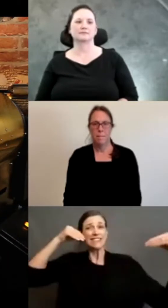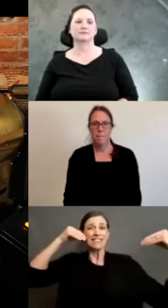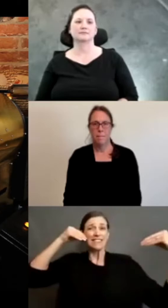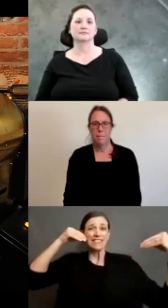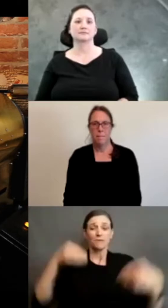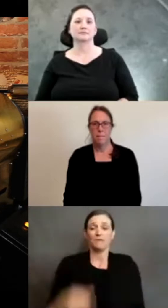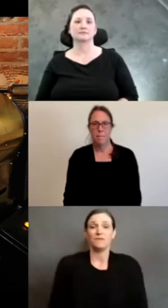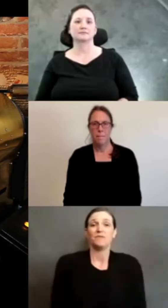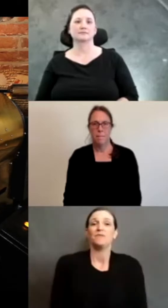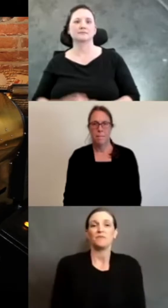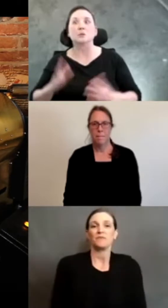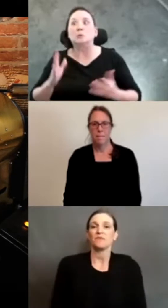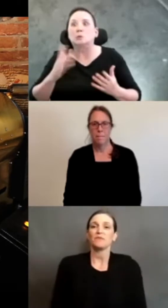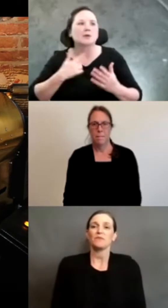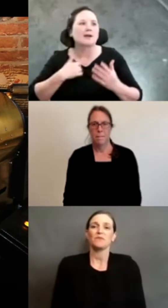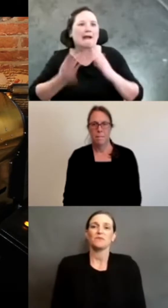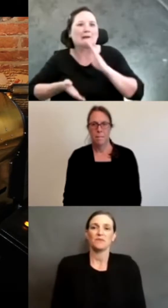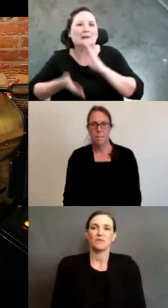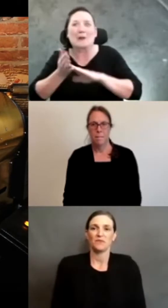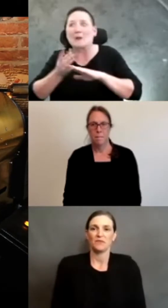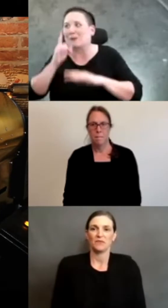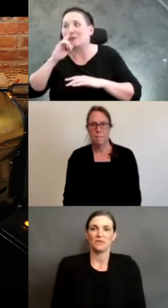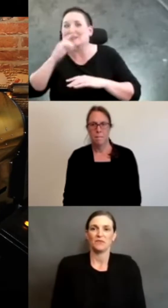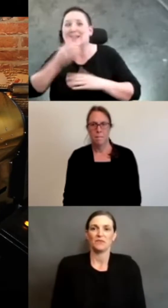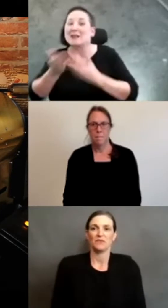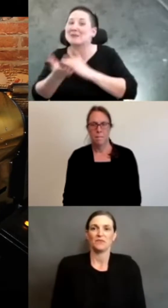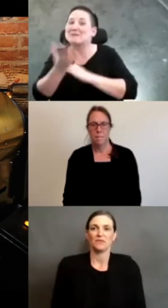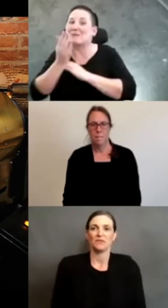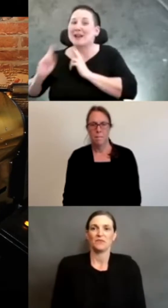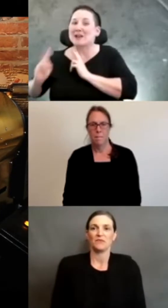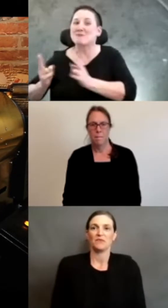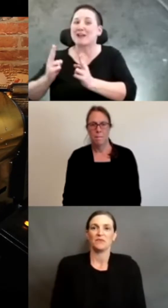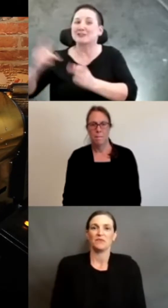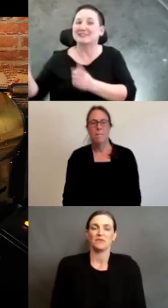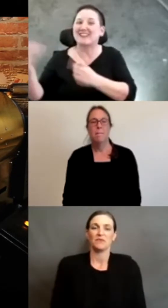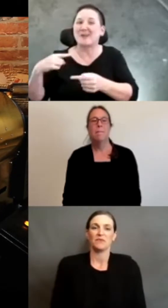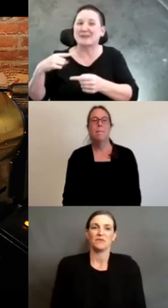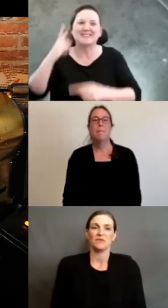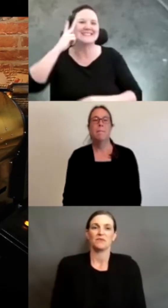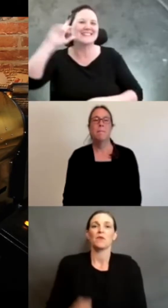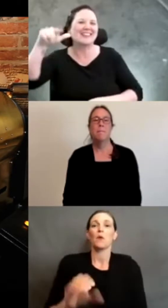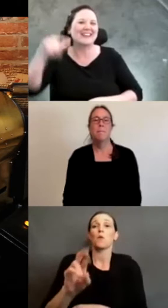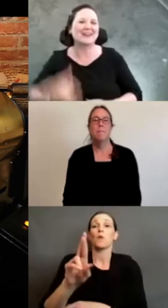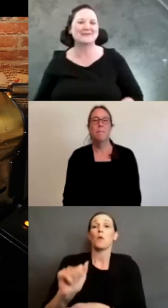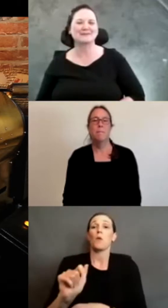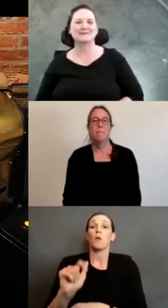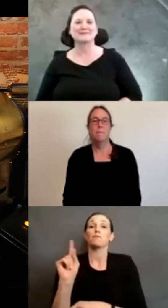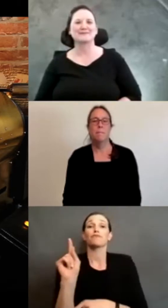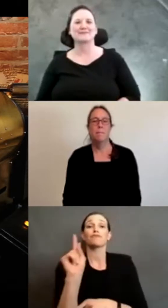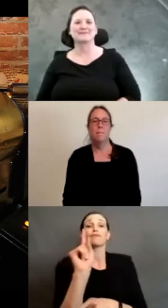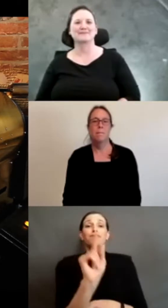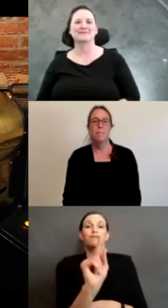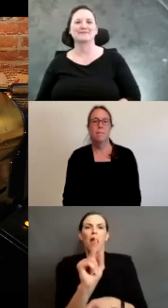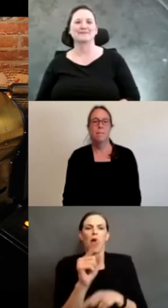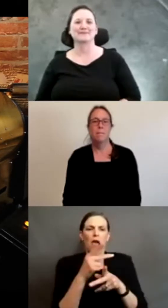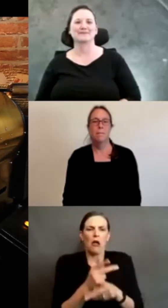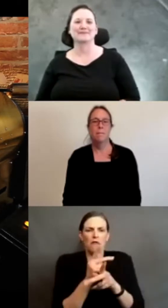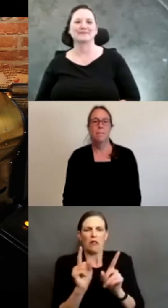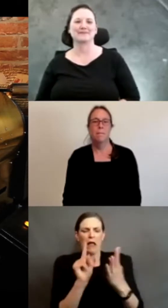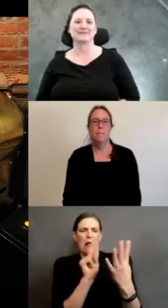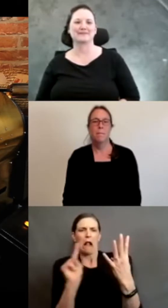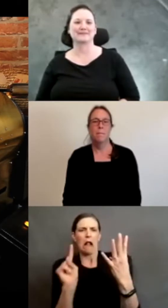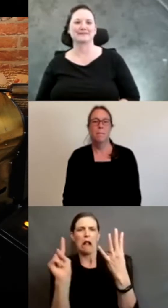here. Looks like you got the morning rush. See ya. Corey leaves the coffee shop, carefully walking around the singing